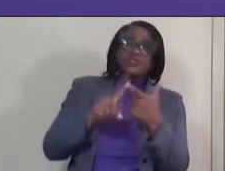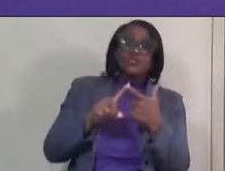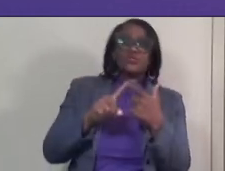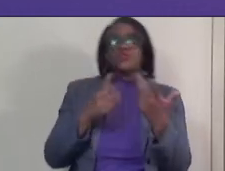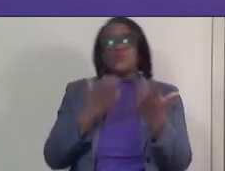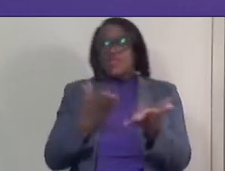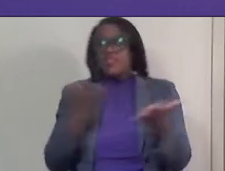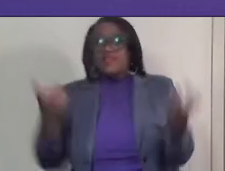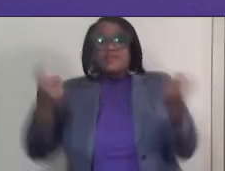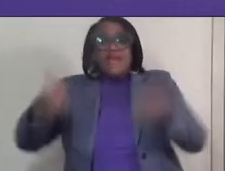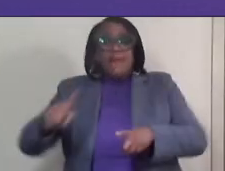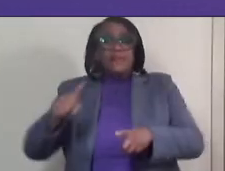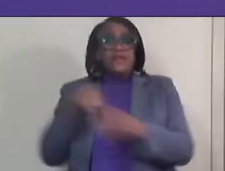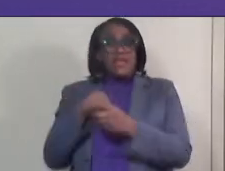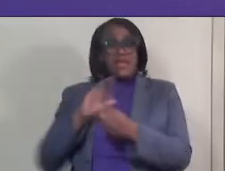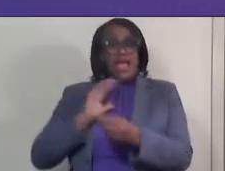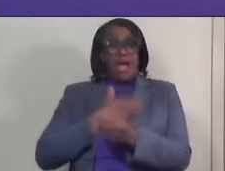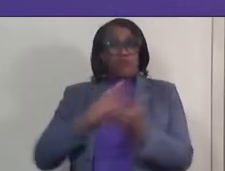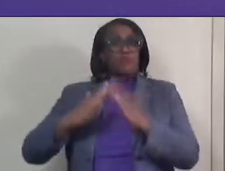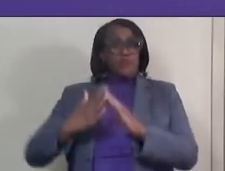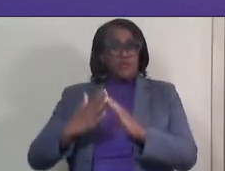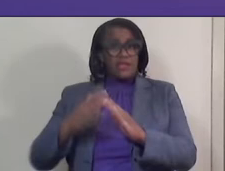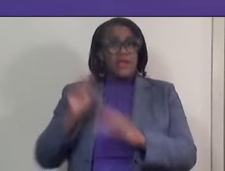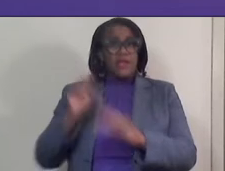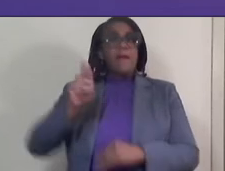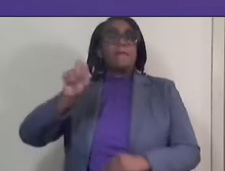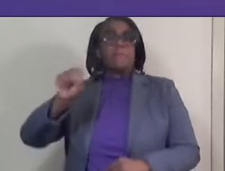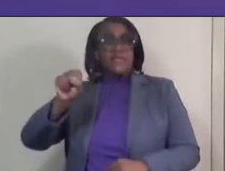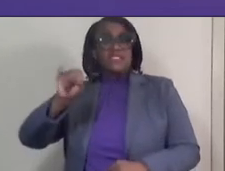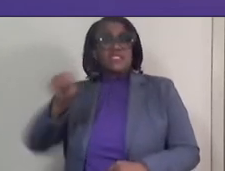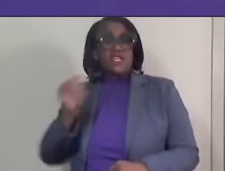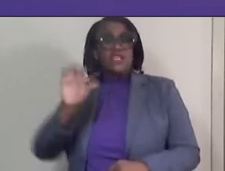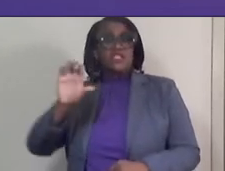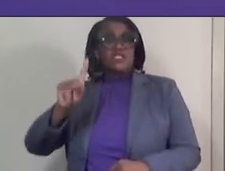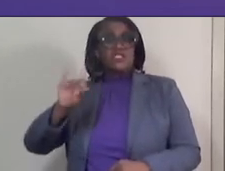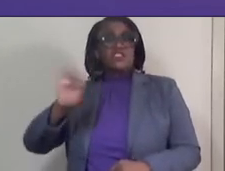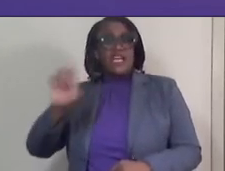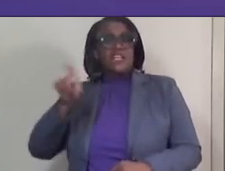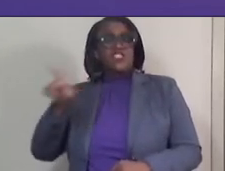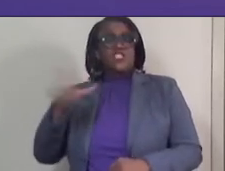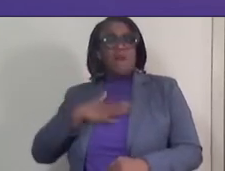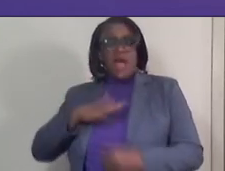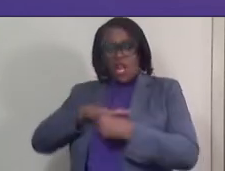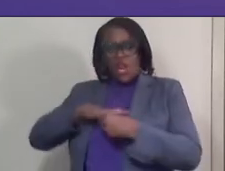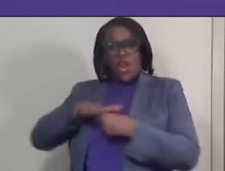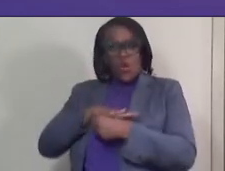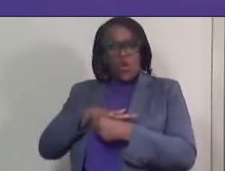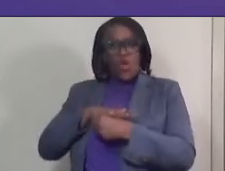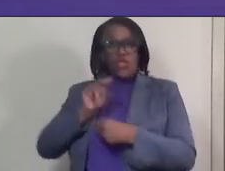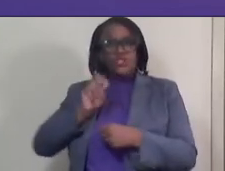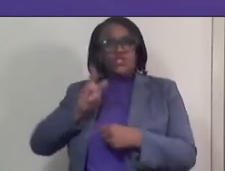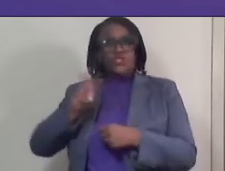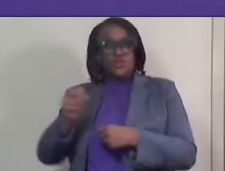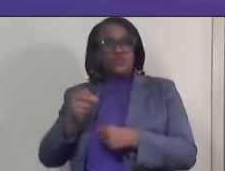our particular neighborhood. And so Miss Jackie is my neighborhood news source. I also